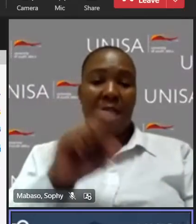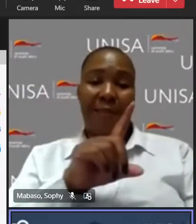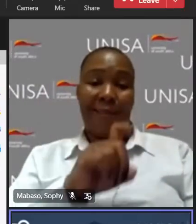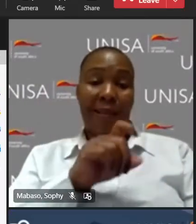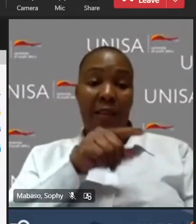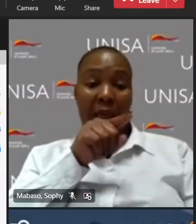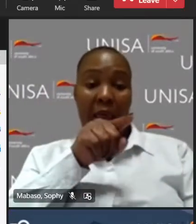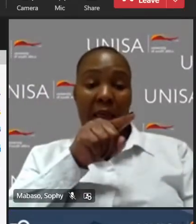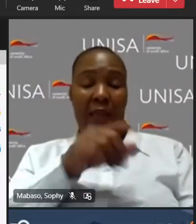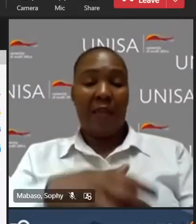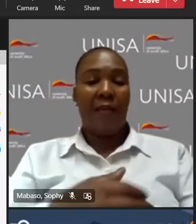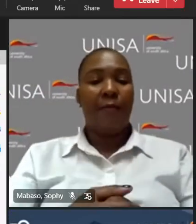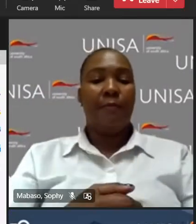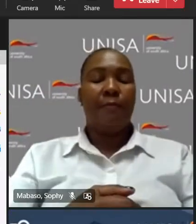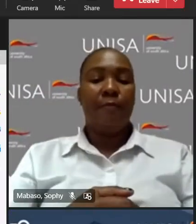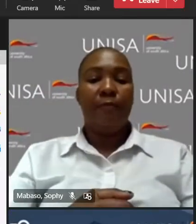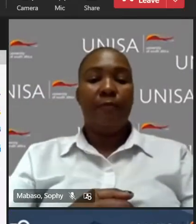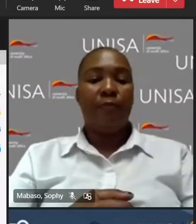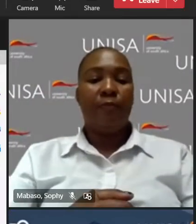that,